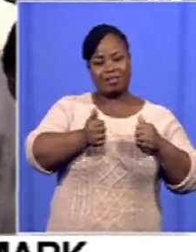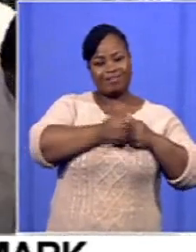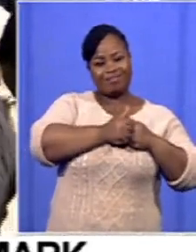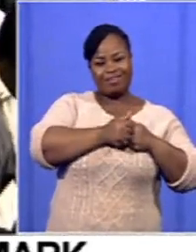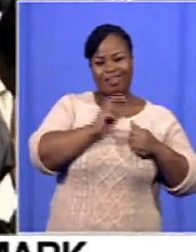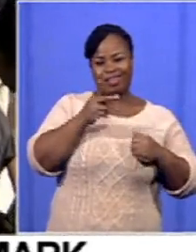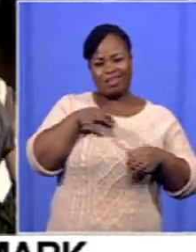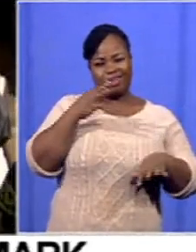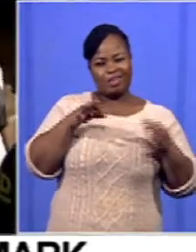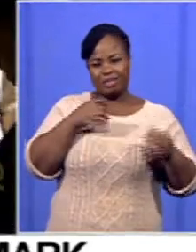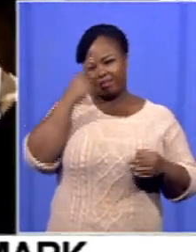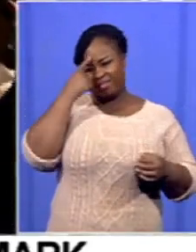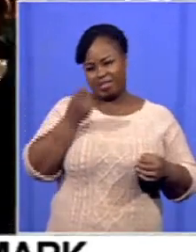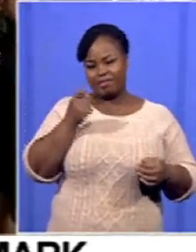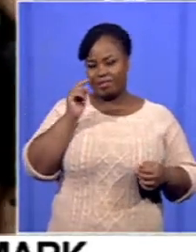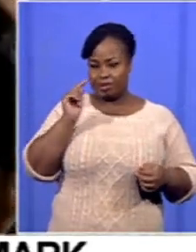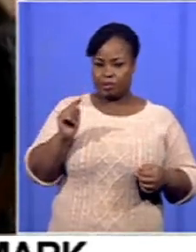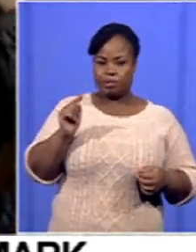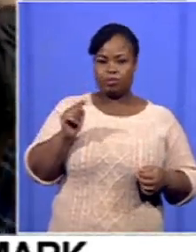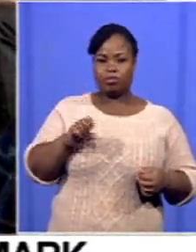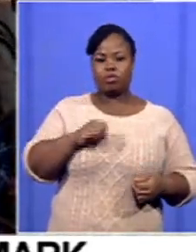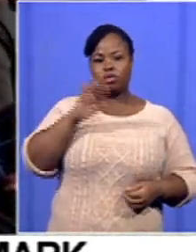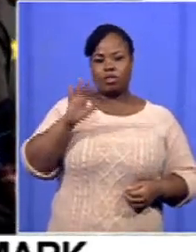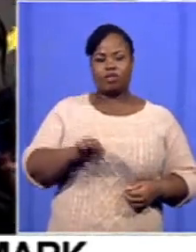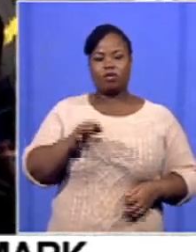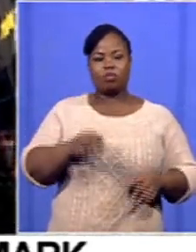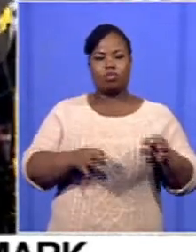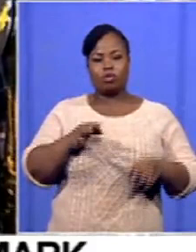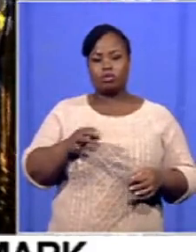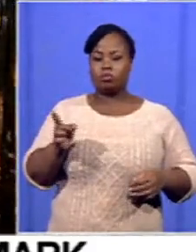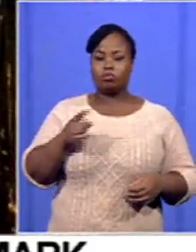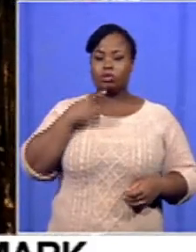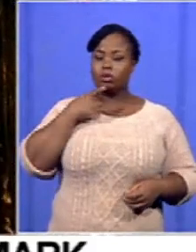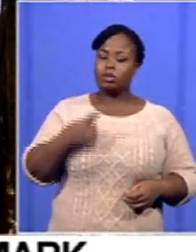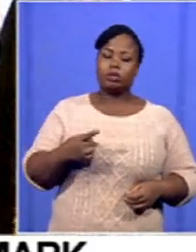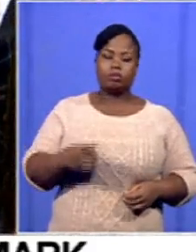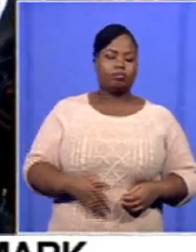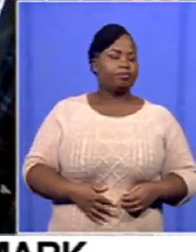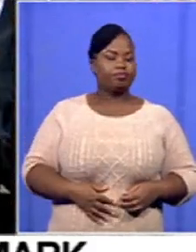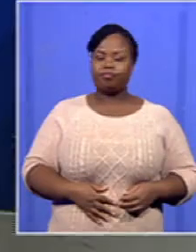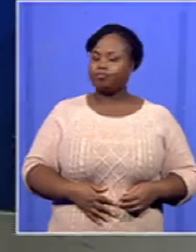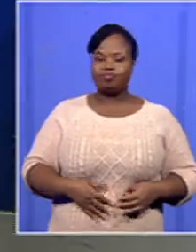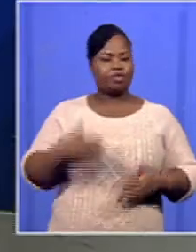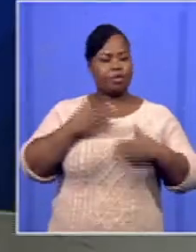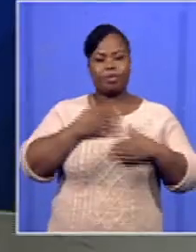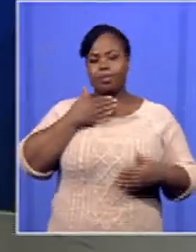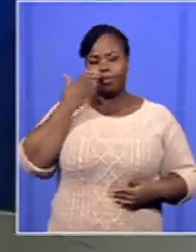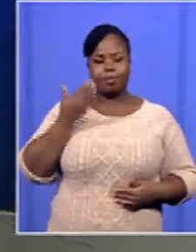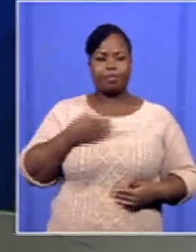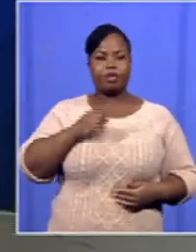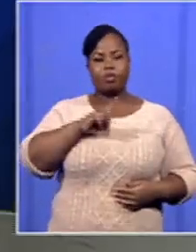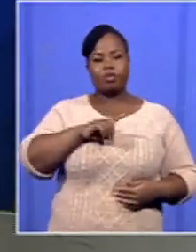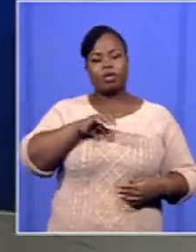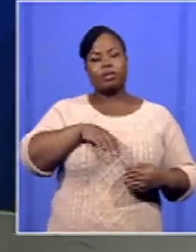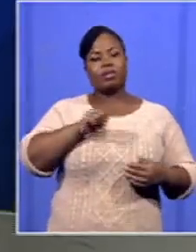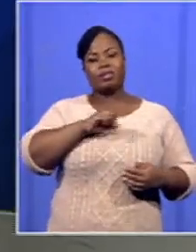analysts believe is what will remain in South African politics. He says that that simply does not work. One SA movement leader, Mmusi